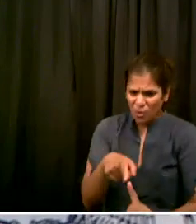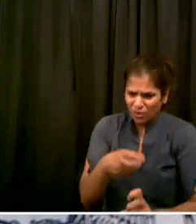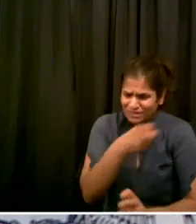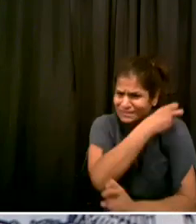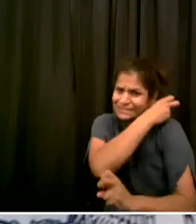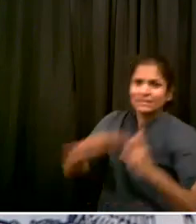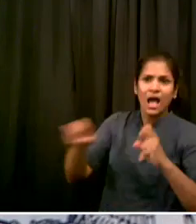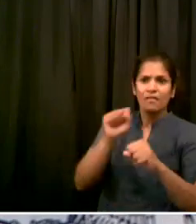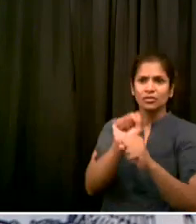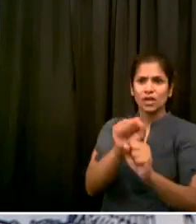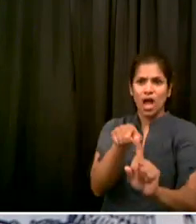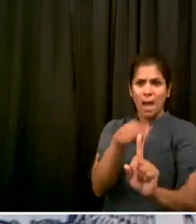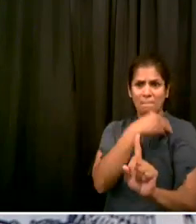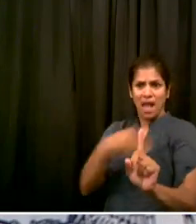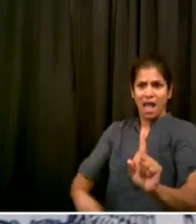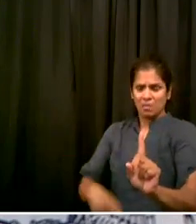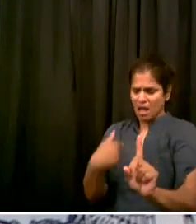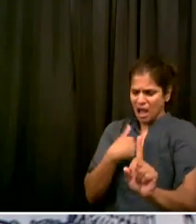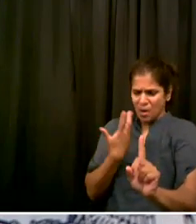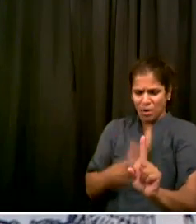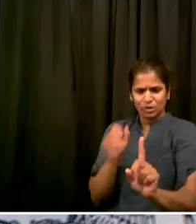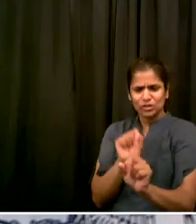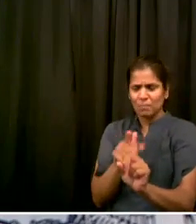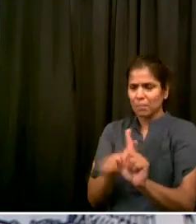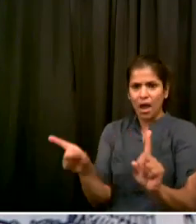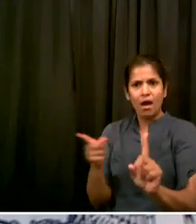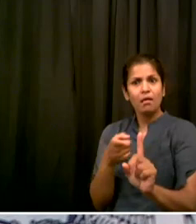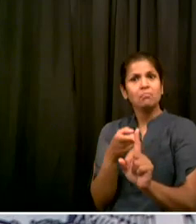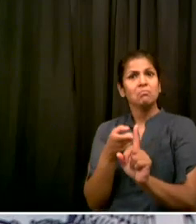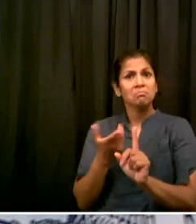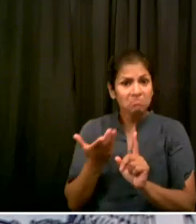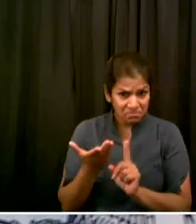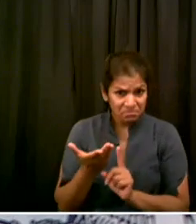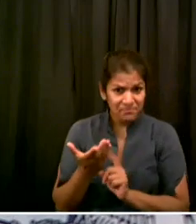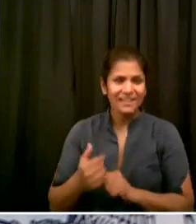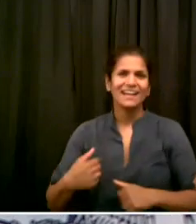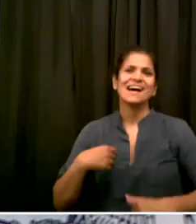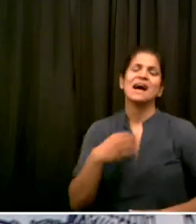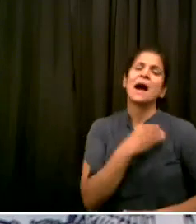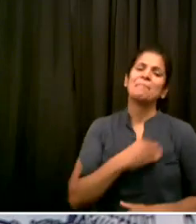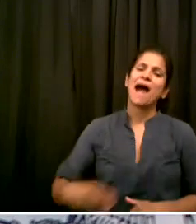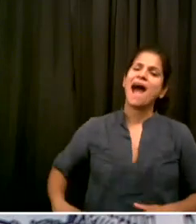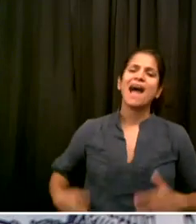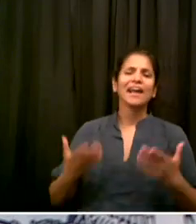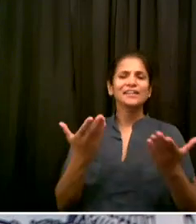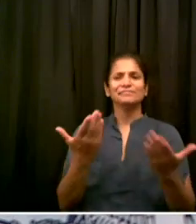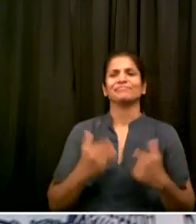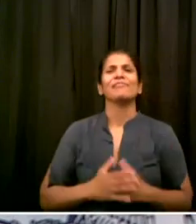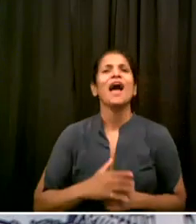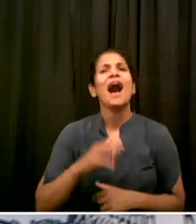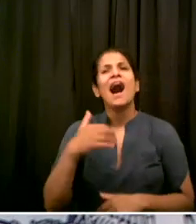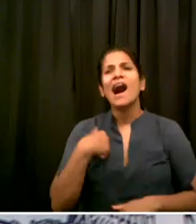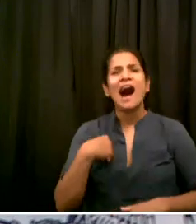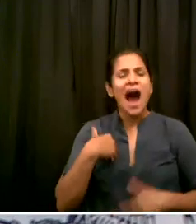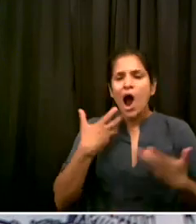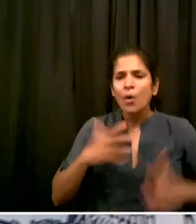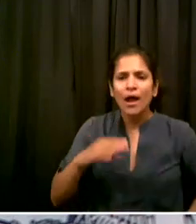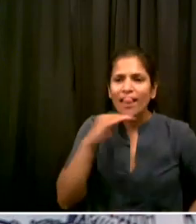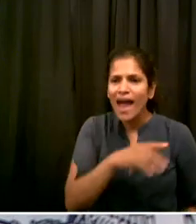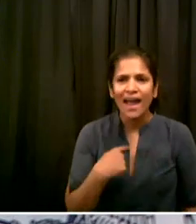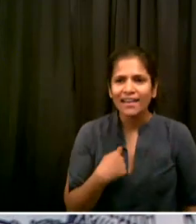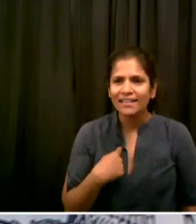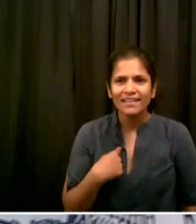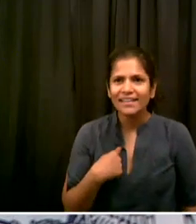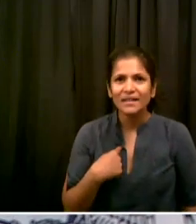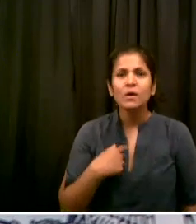you and tell you proactively they don't want your job. It's been an extraordinarily tough time, obviously. And